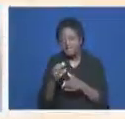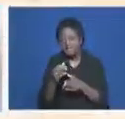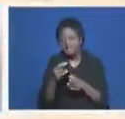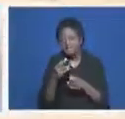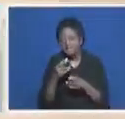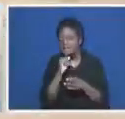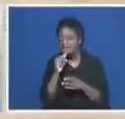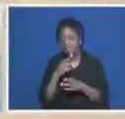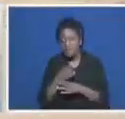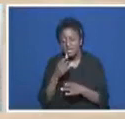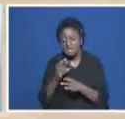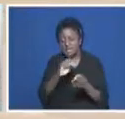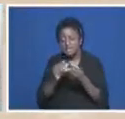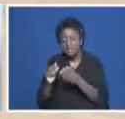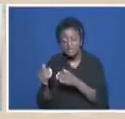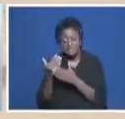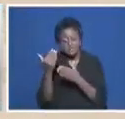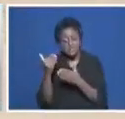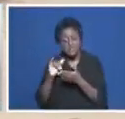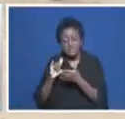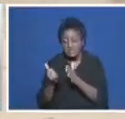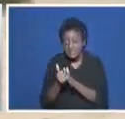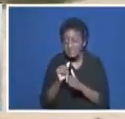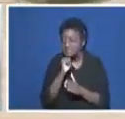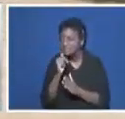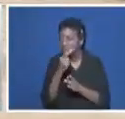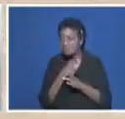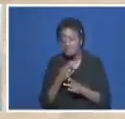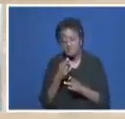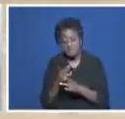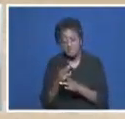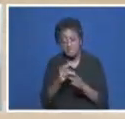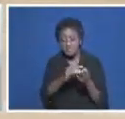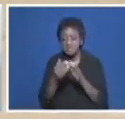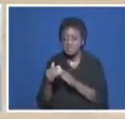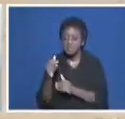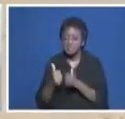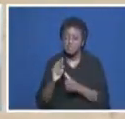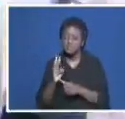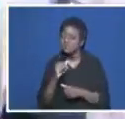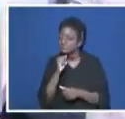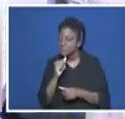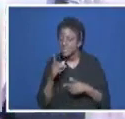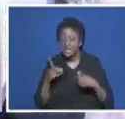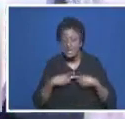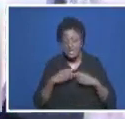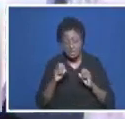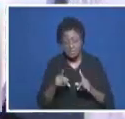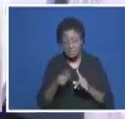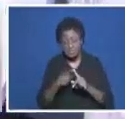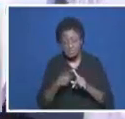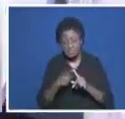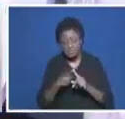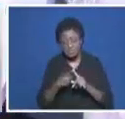before. These irregular communities, which we have not had the opportunity to inspect, we